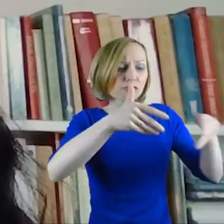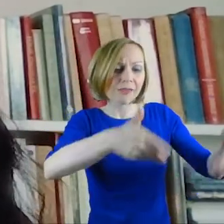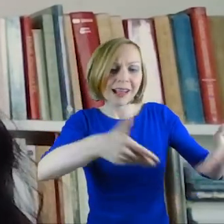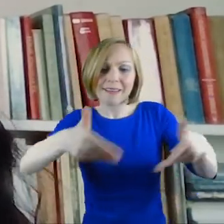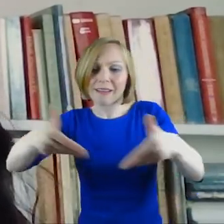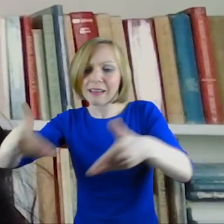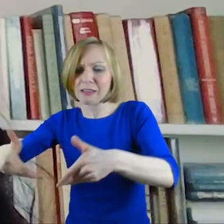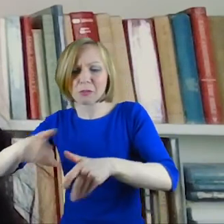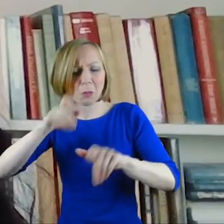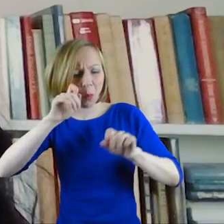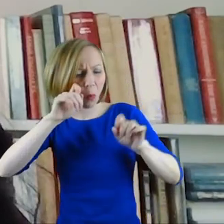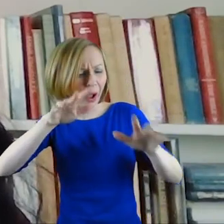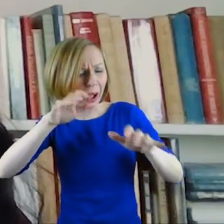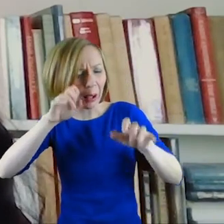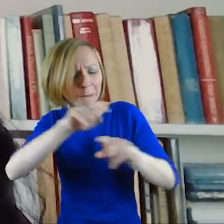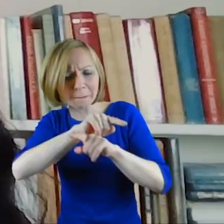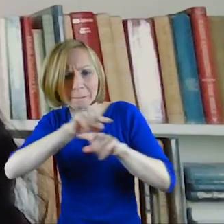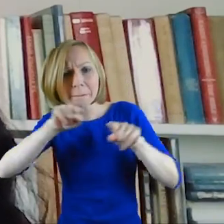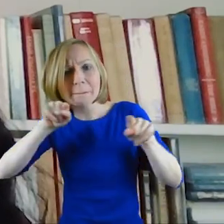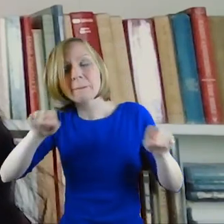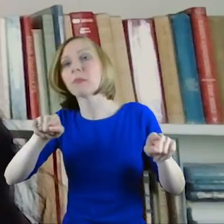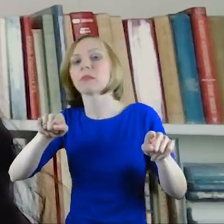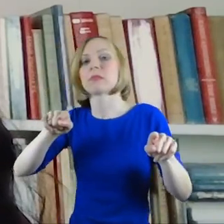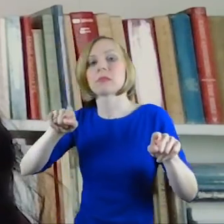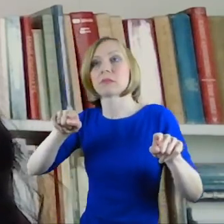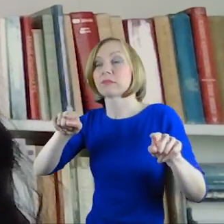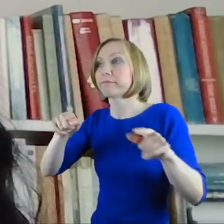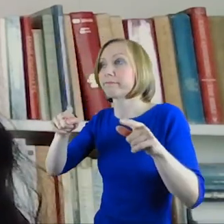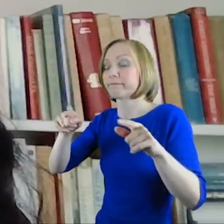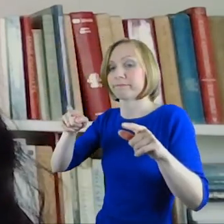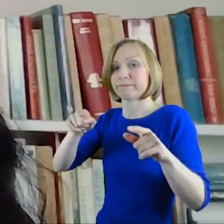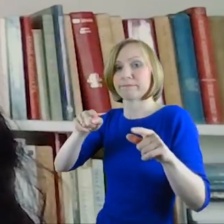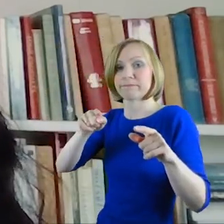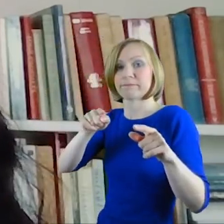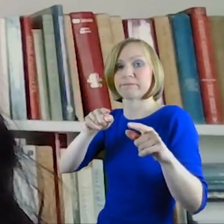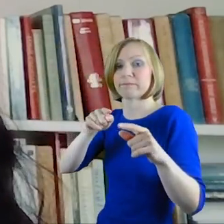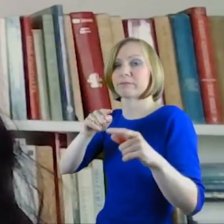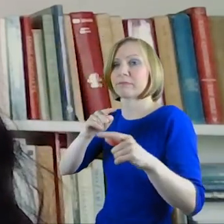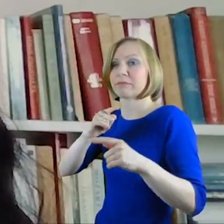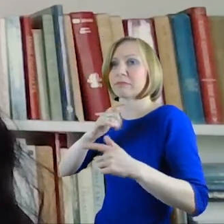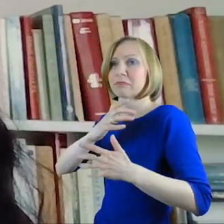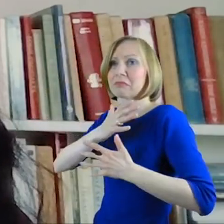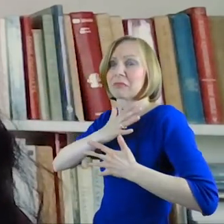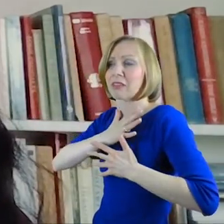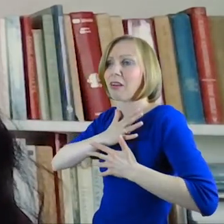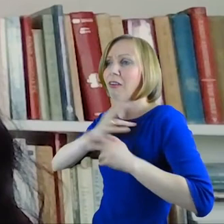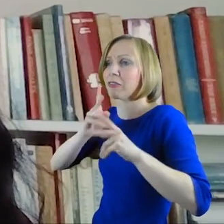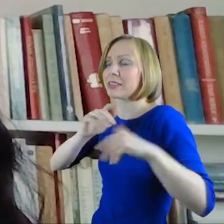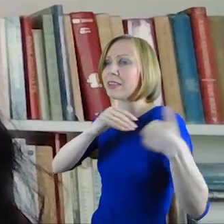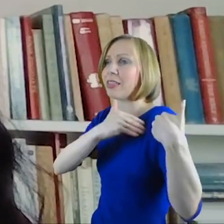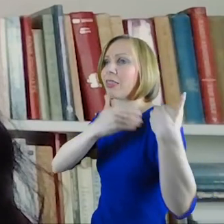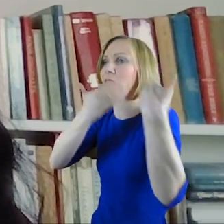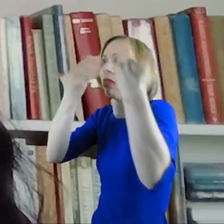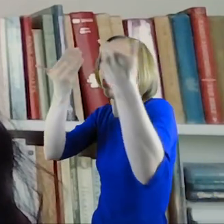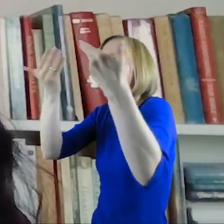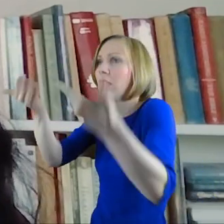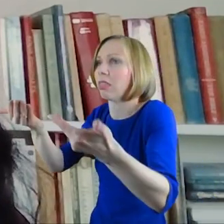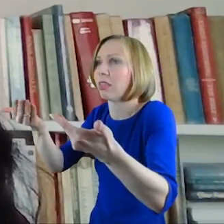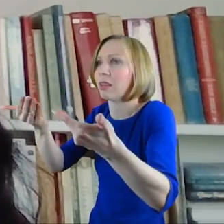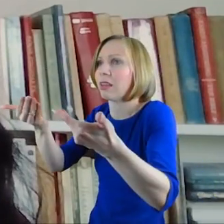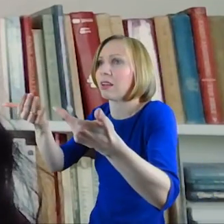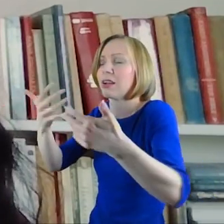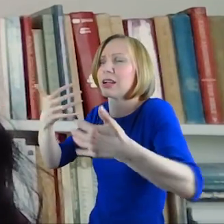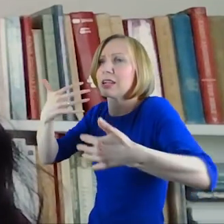grief-laden graveyards, at your feet we lay, the weights of love and death,